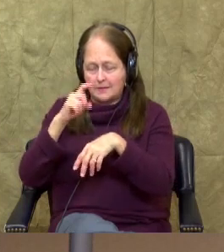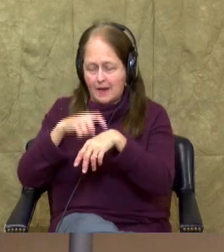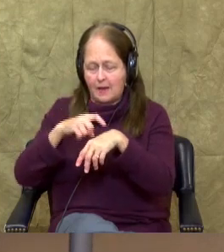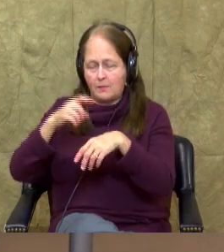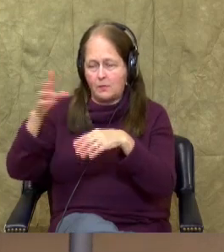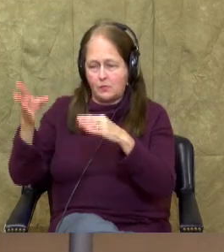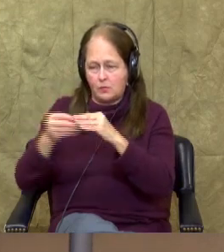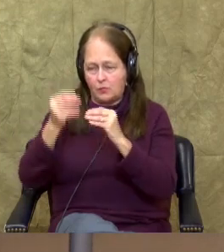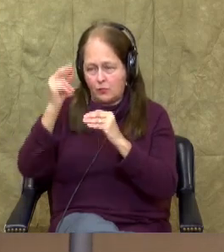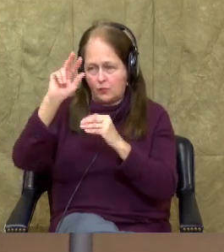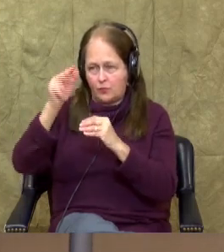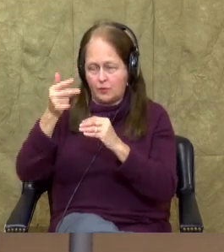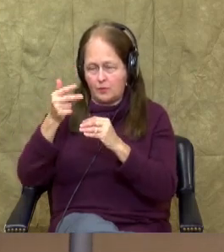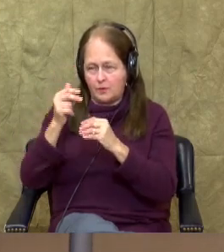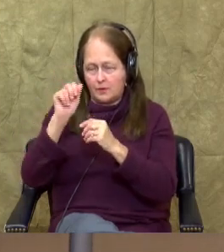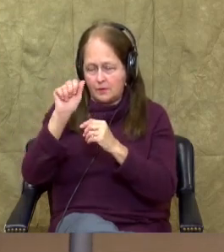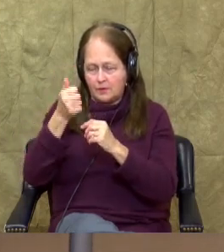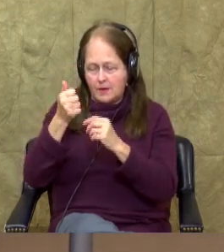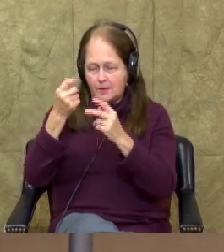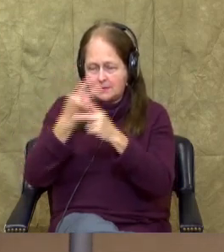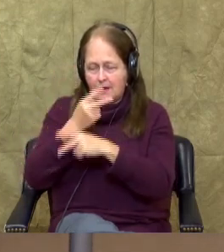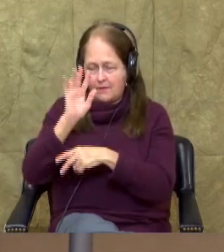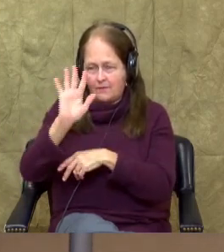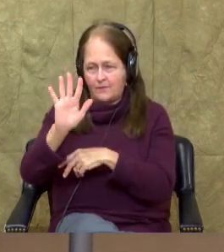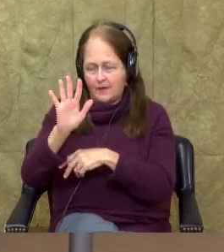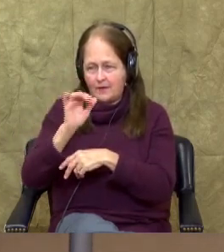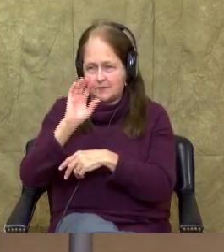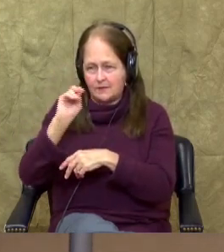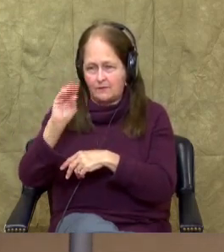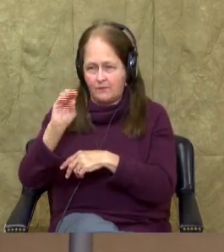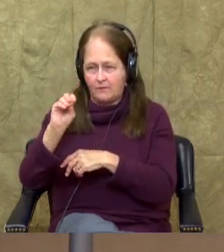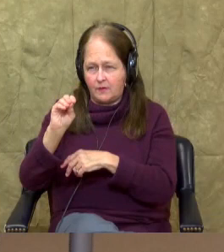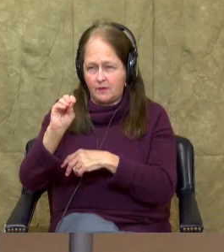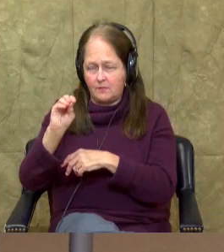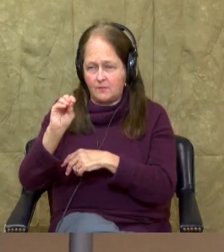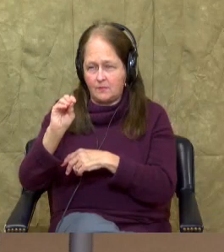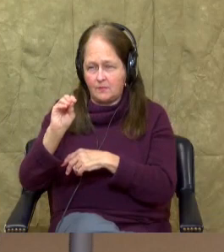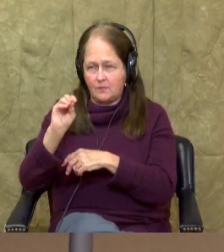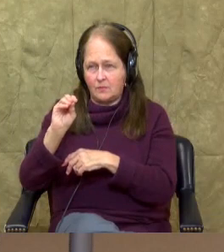in. So we have 10 times 5 is 50.